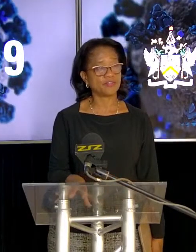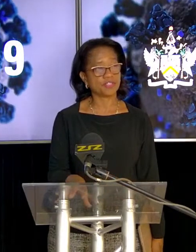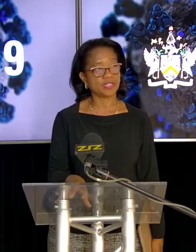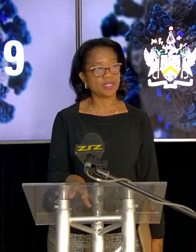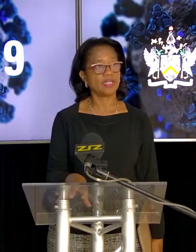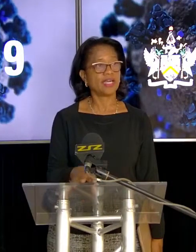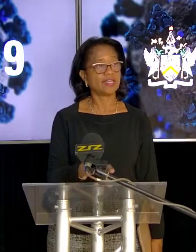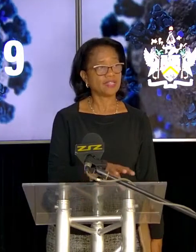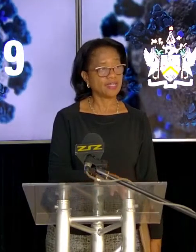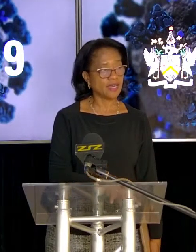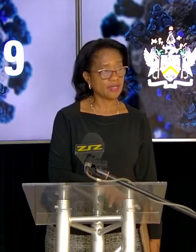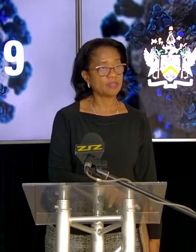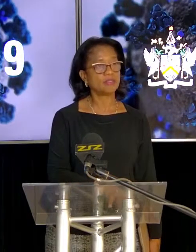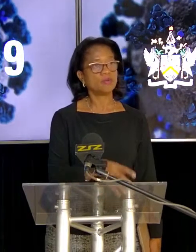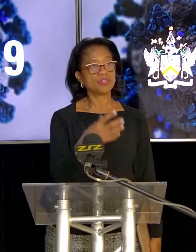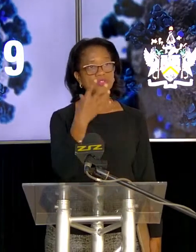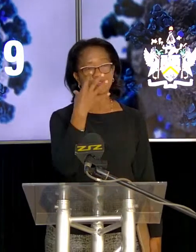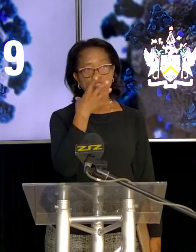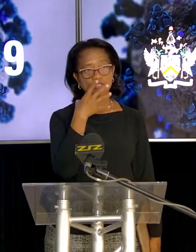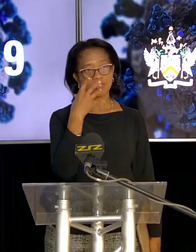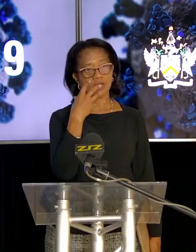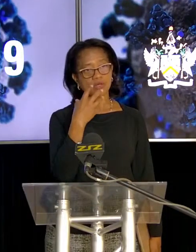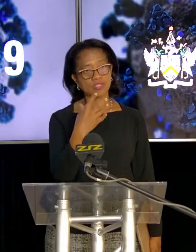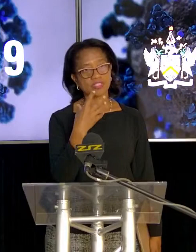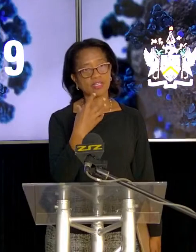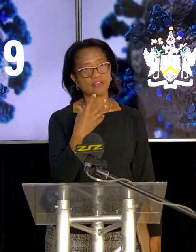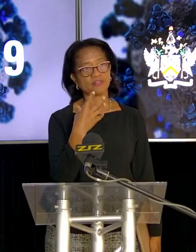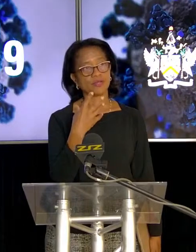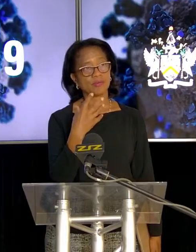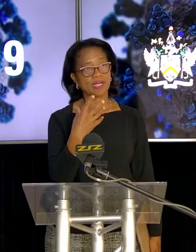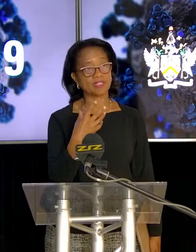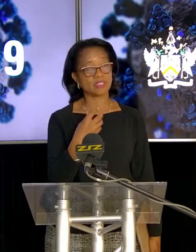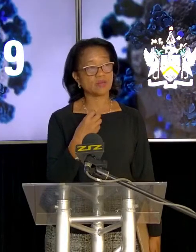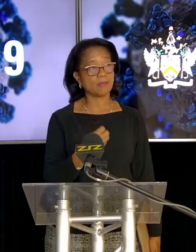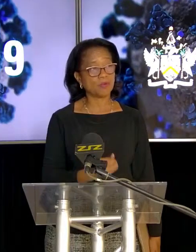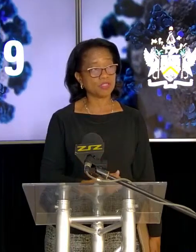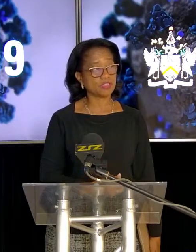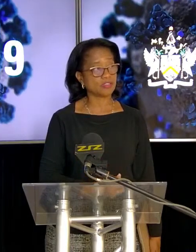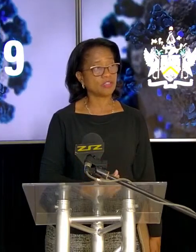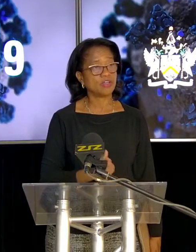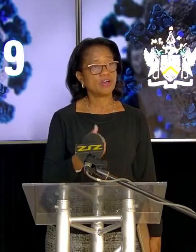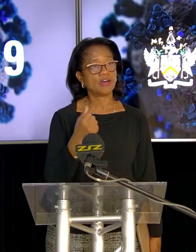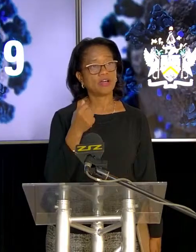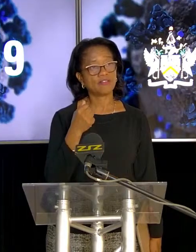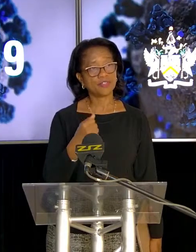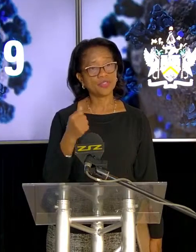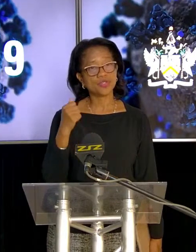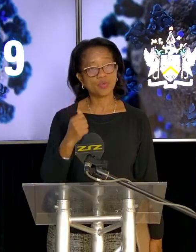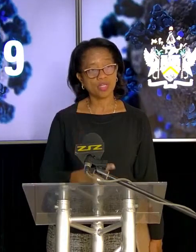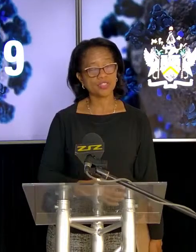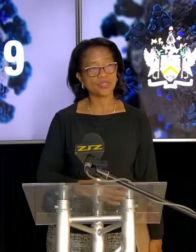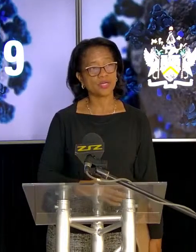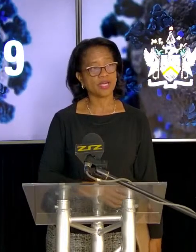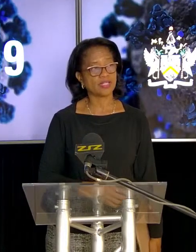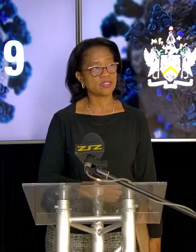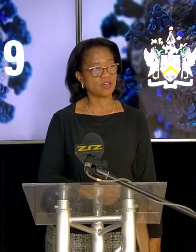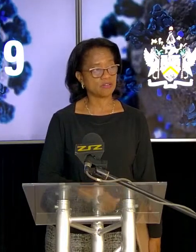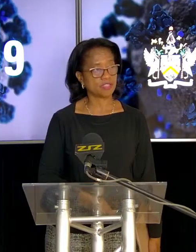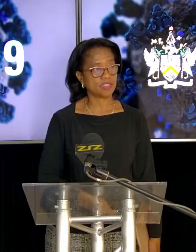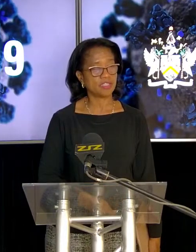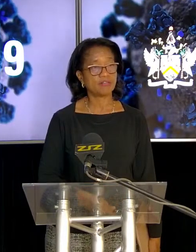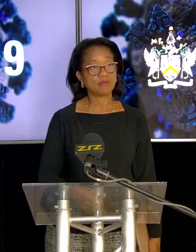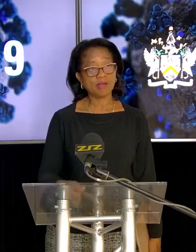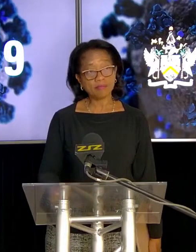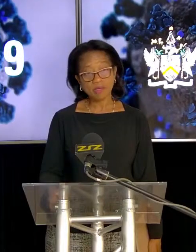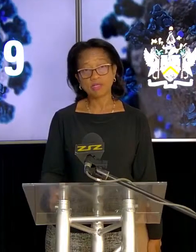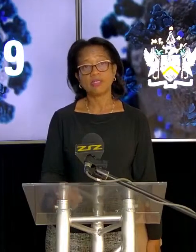end of every day. And again, once you've touched the outside of your mask, it's important for you to wash your hands